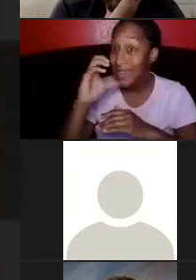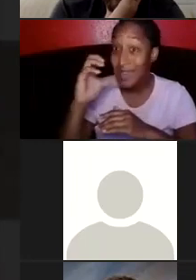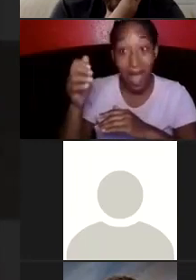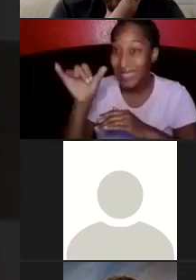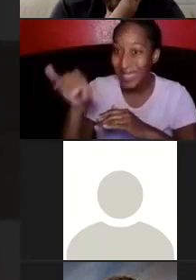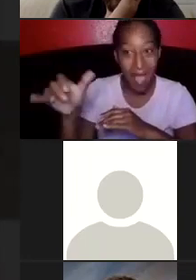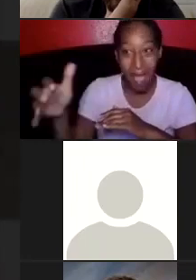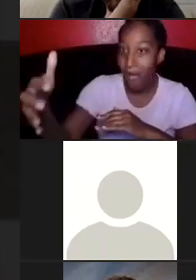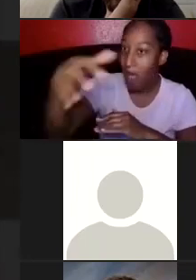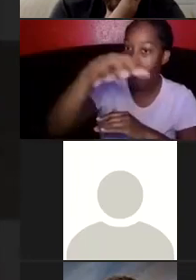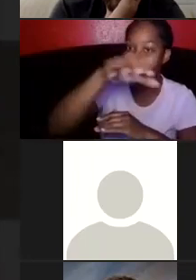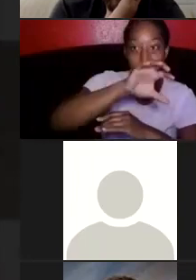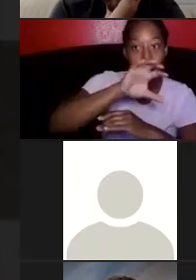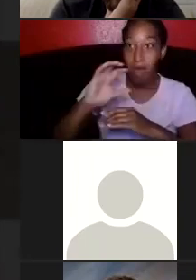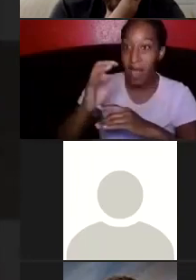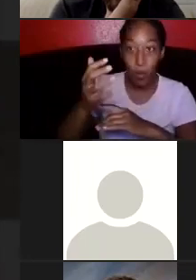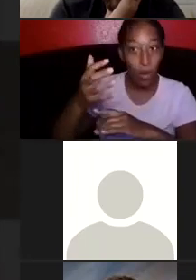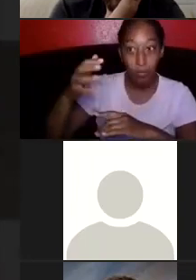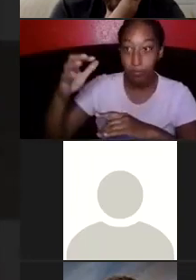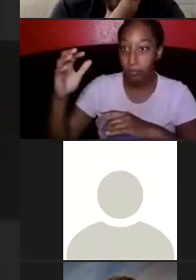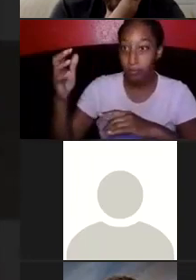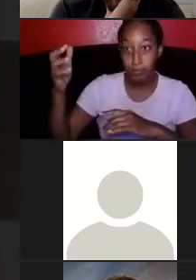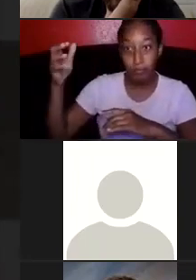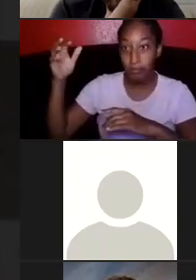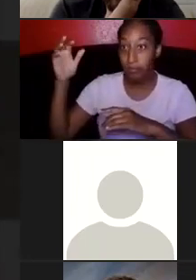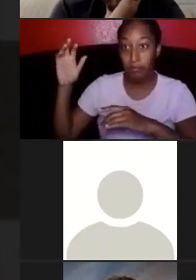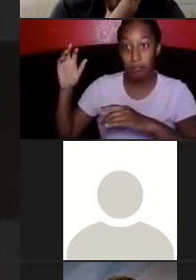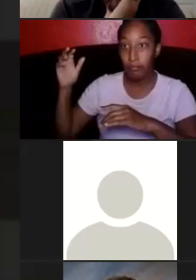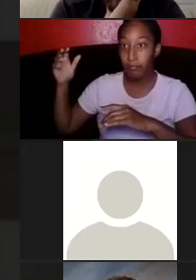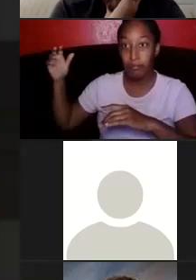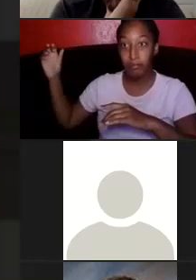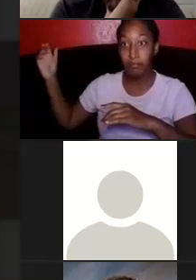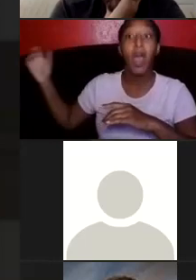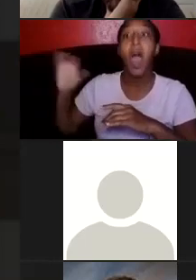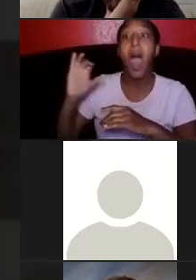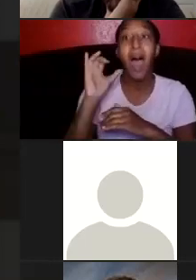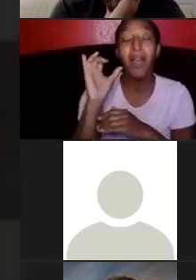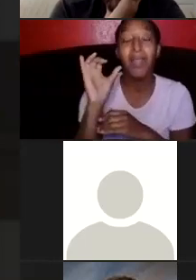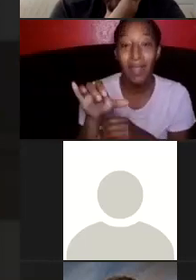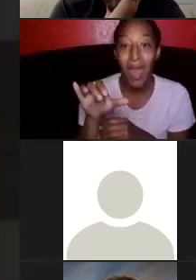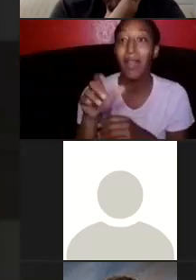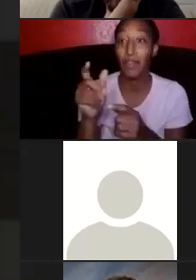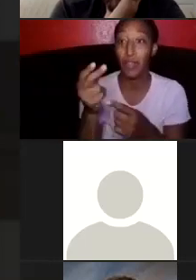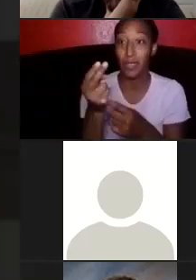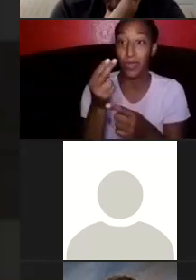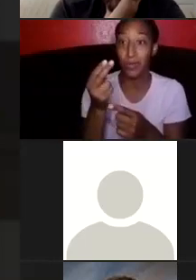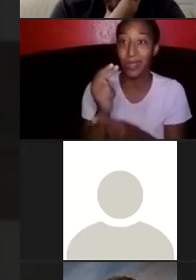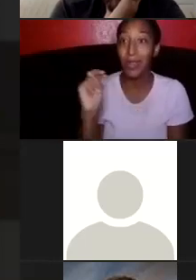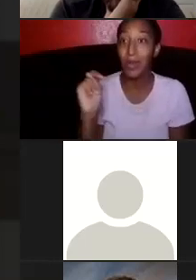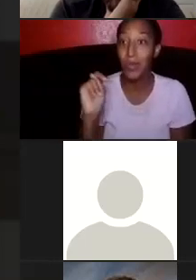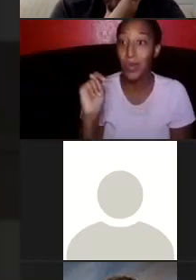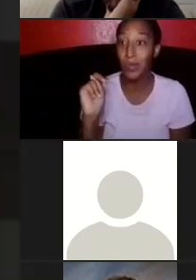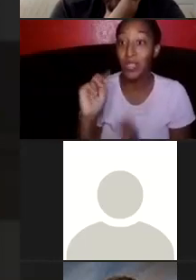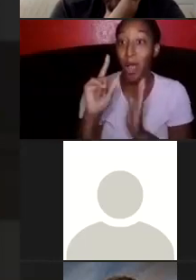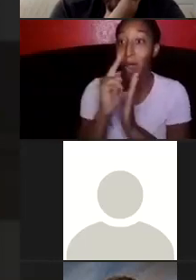Okay? So we can take Newton's universal law of gravitation, do some algebra, which I